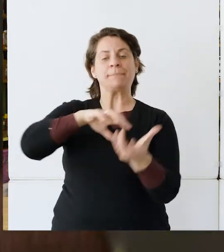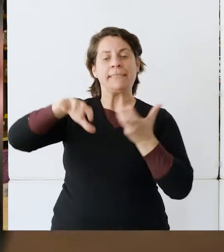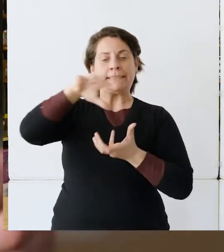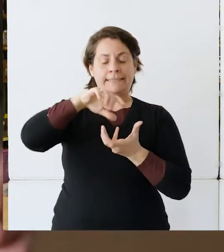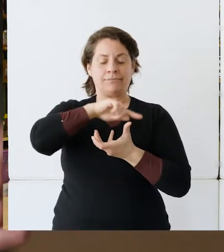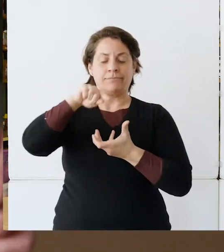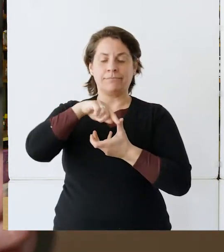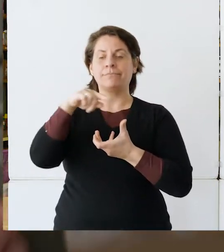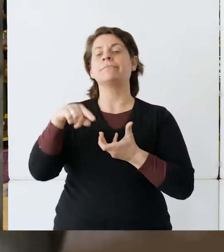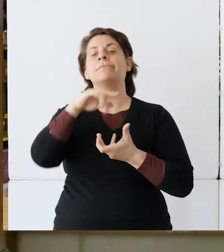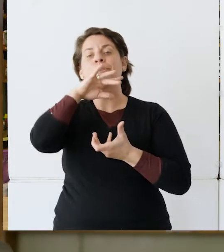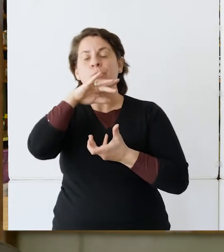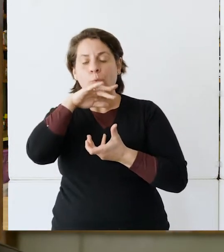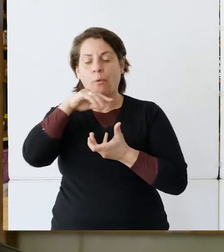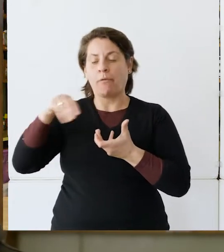mix about the size of a nickel.